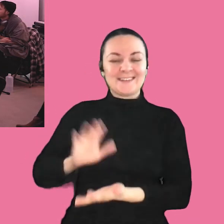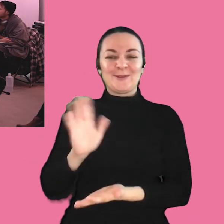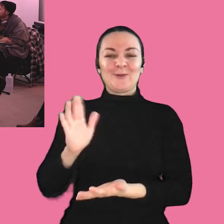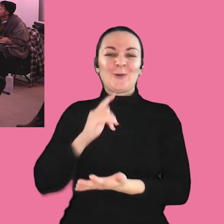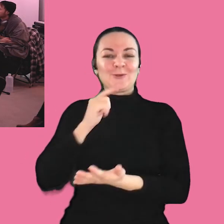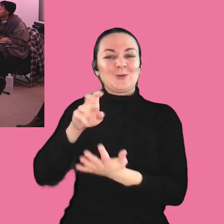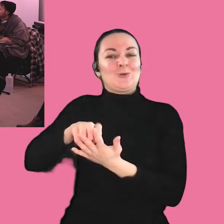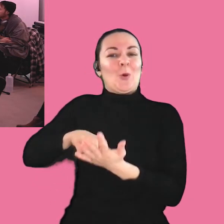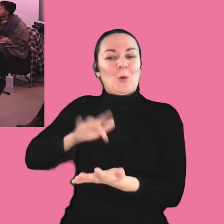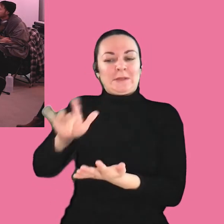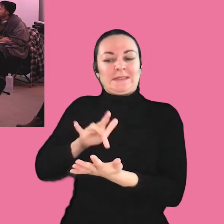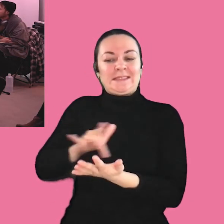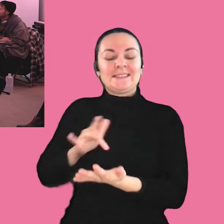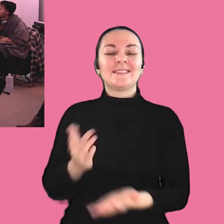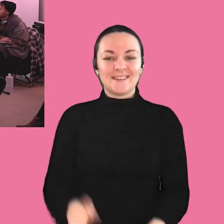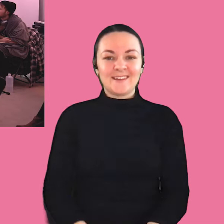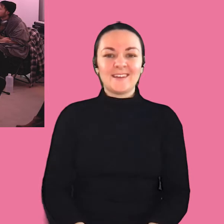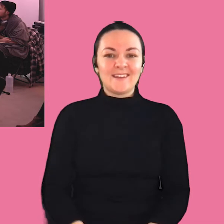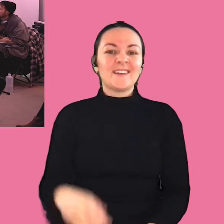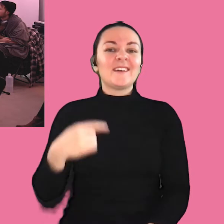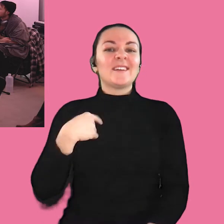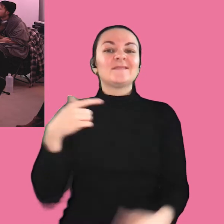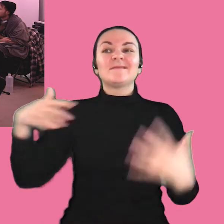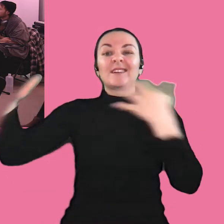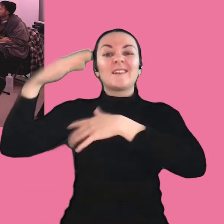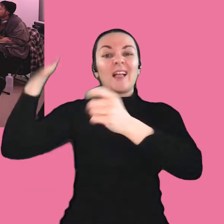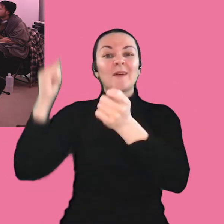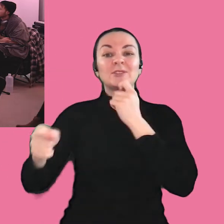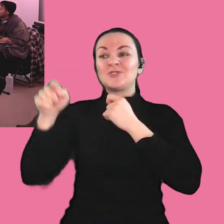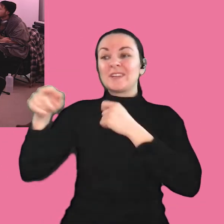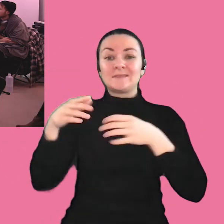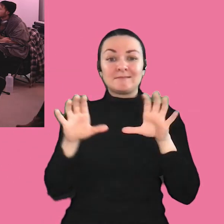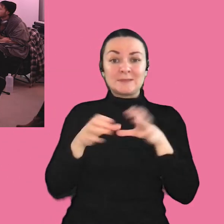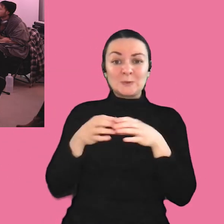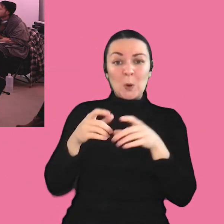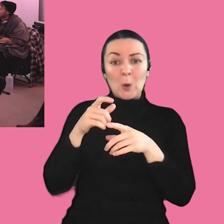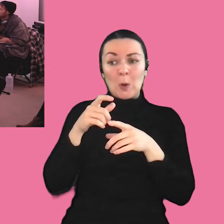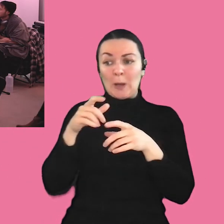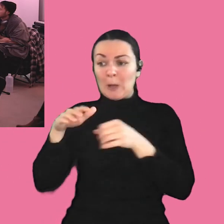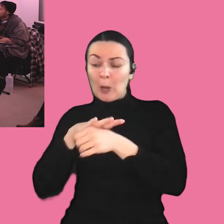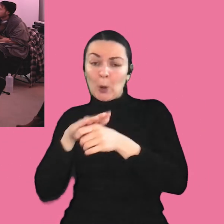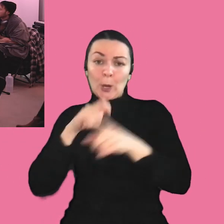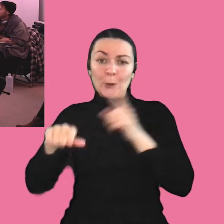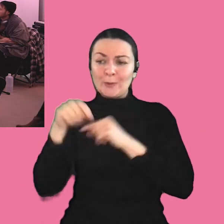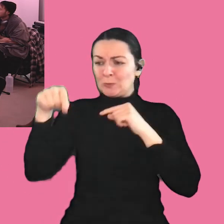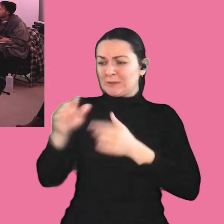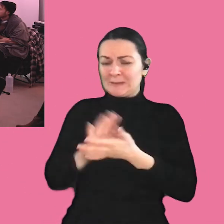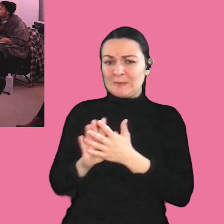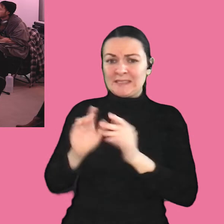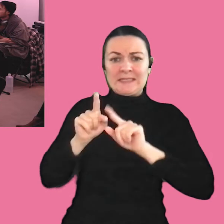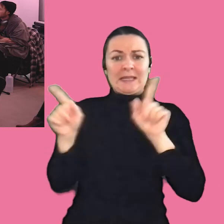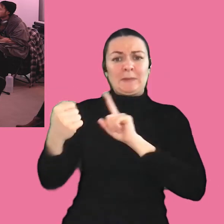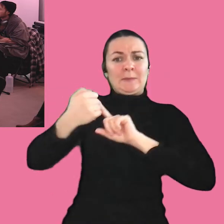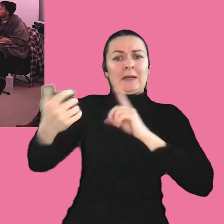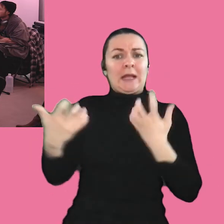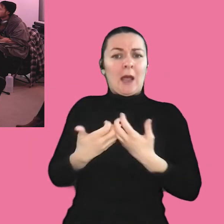Culture Collective and everything like that, the thing that I'm really interested in is reimagining the artist's social role. And if anyone